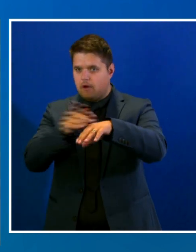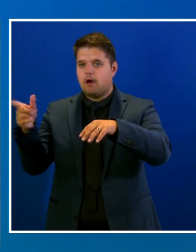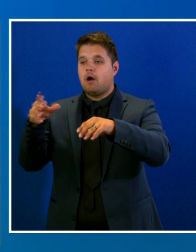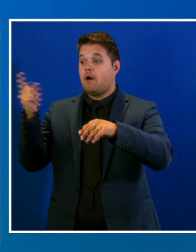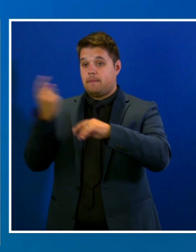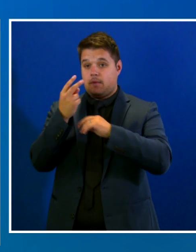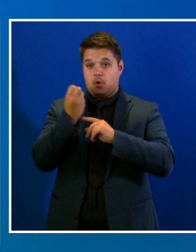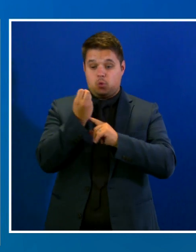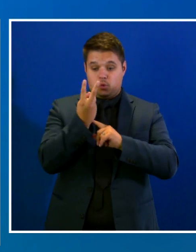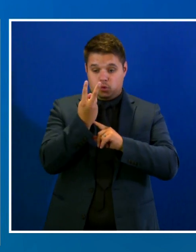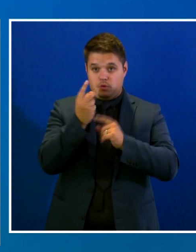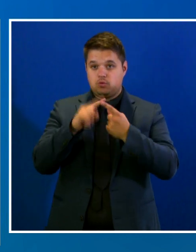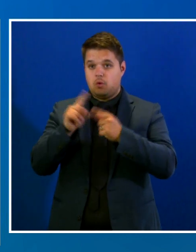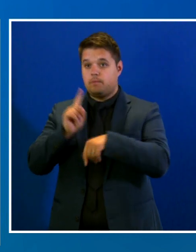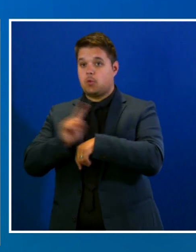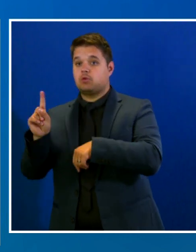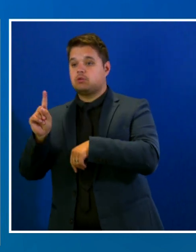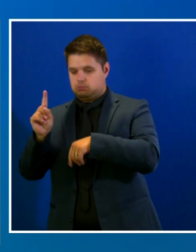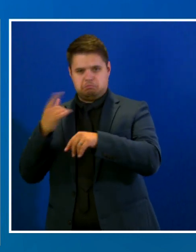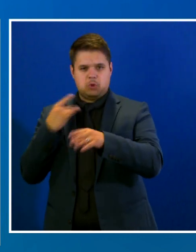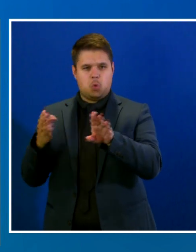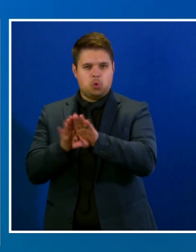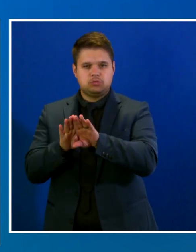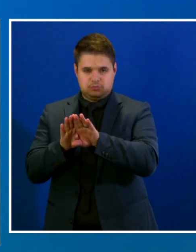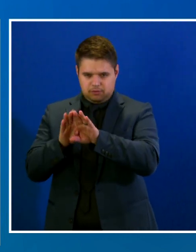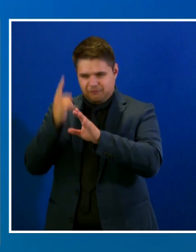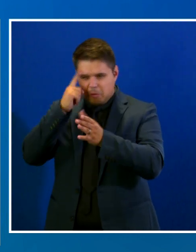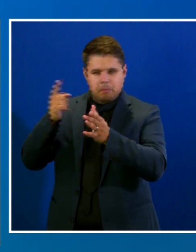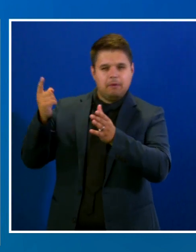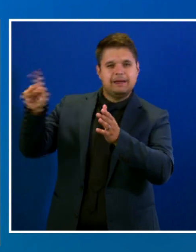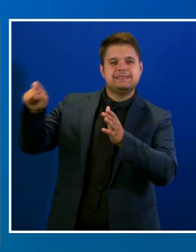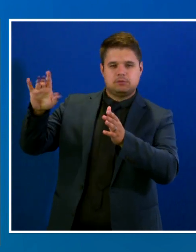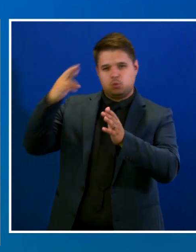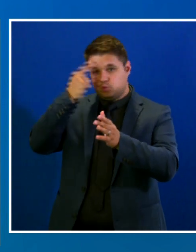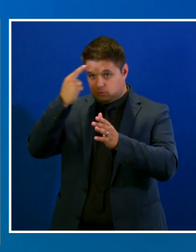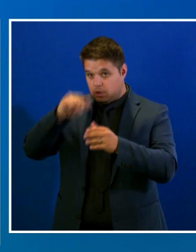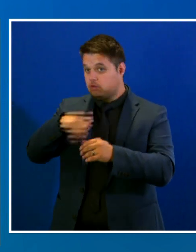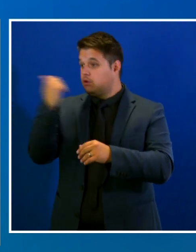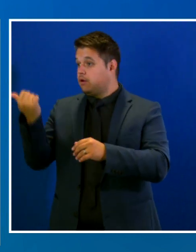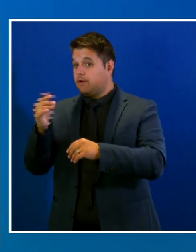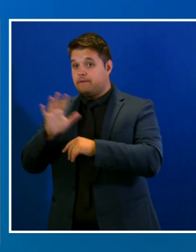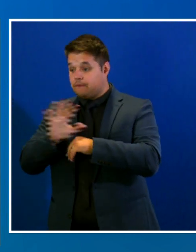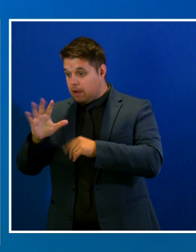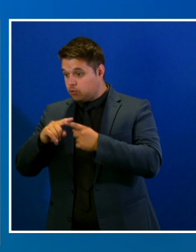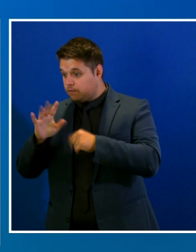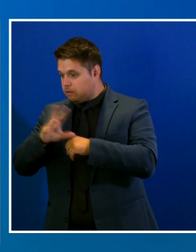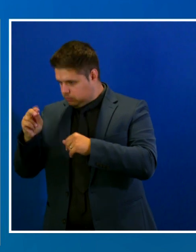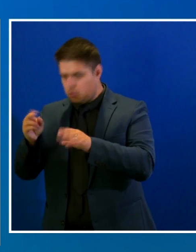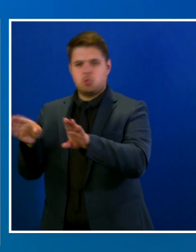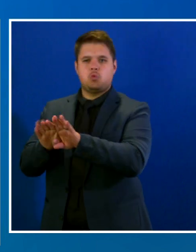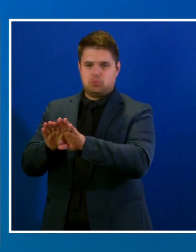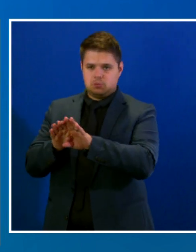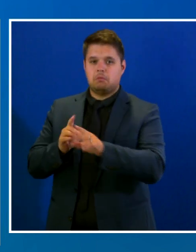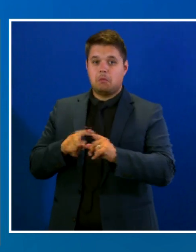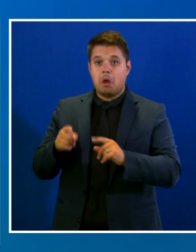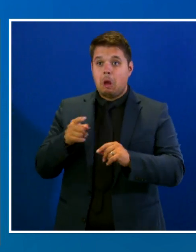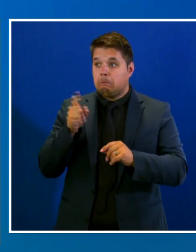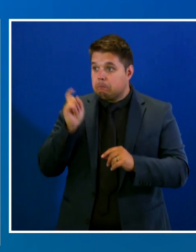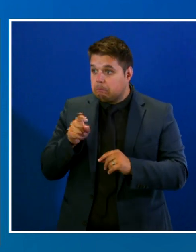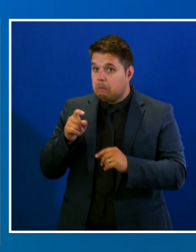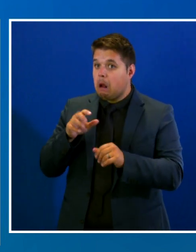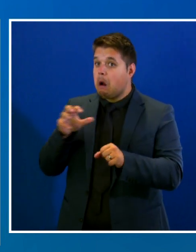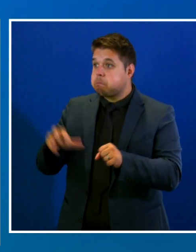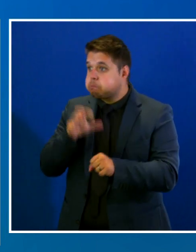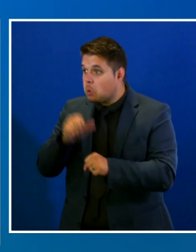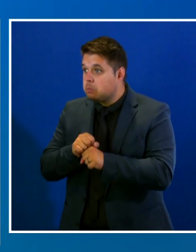While appointments are not required, they will speed up your wait time. You can make your appointment to receive the Pfizer vaccine